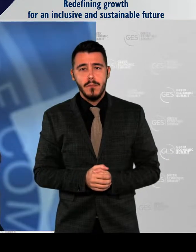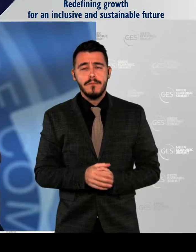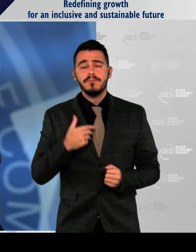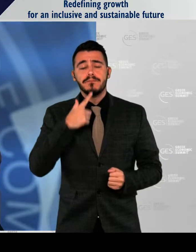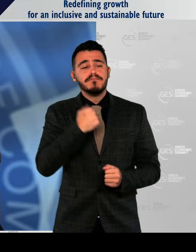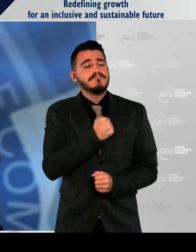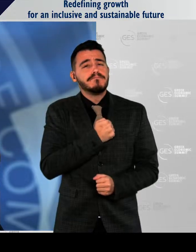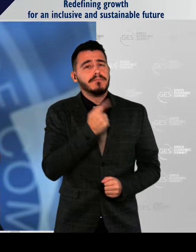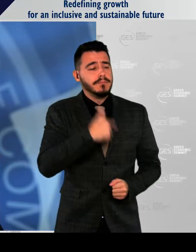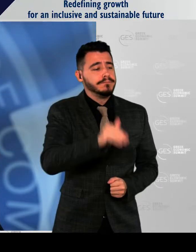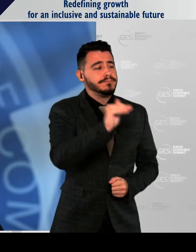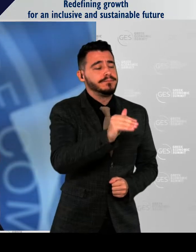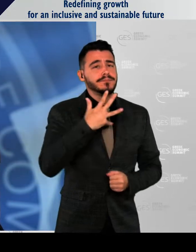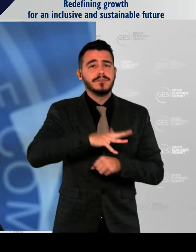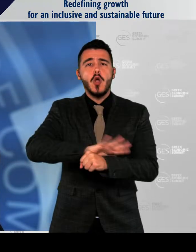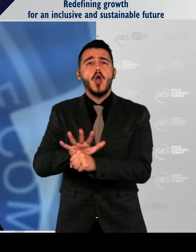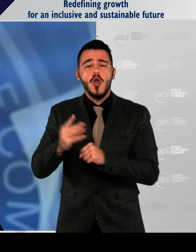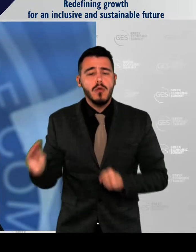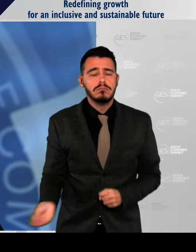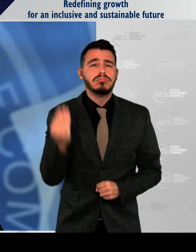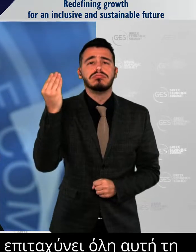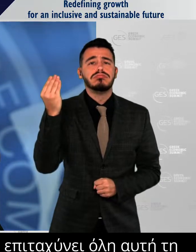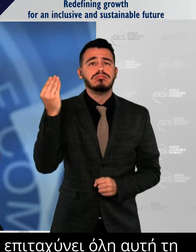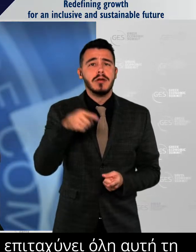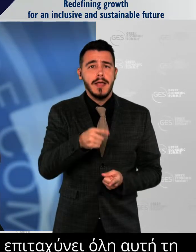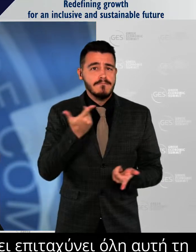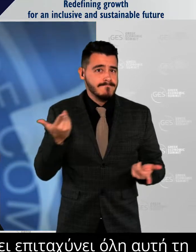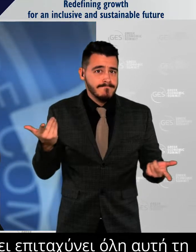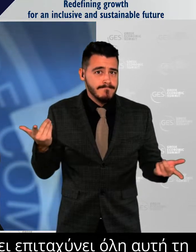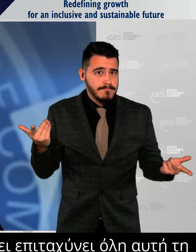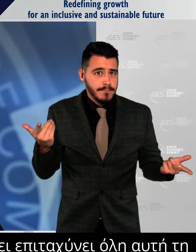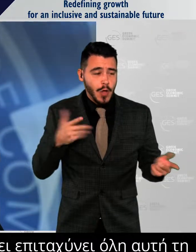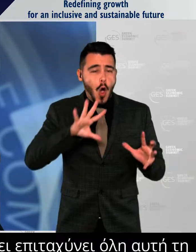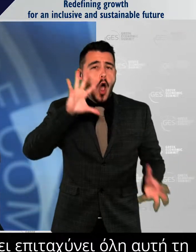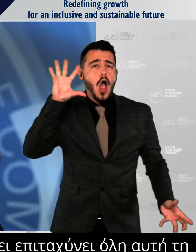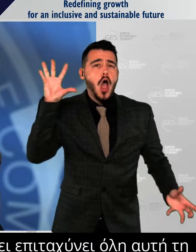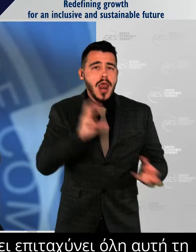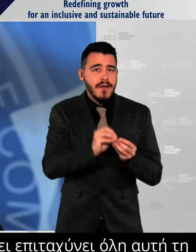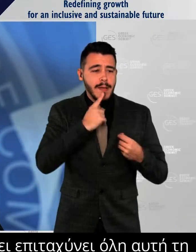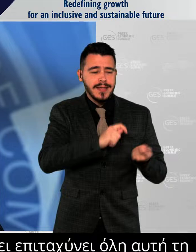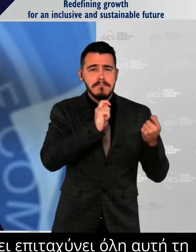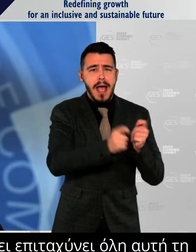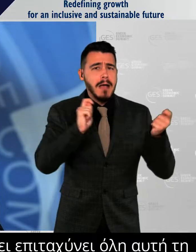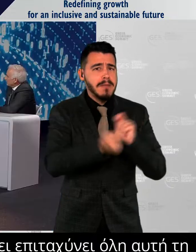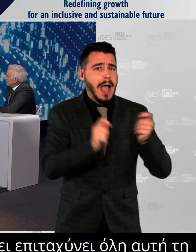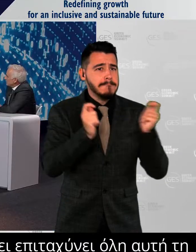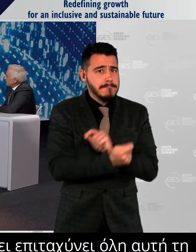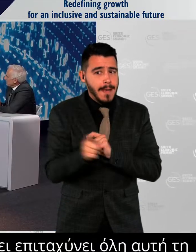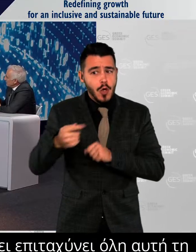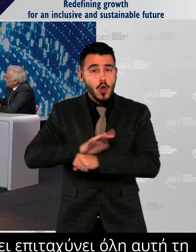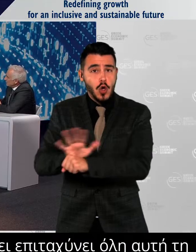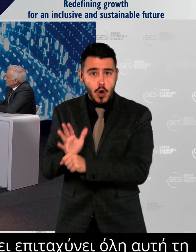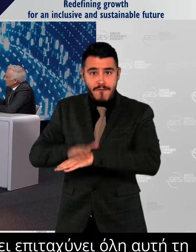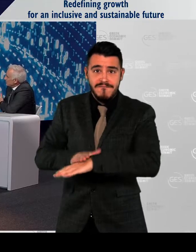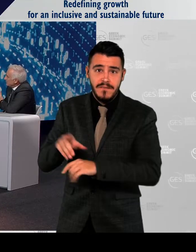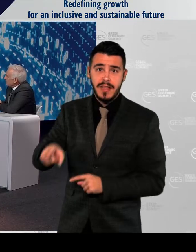process that the tech company are doing right now for reaching out, to a sustainable future? I